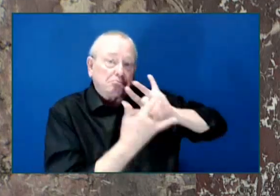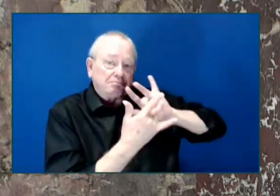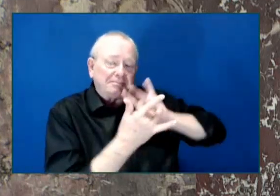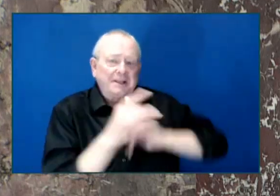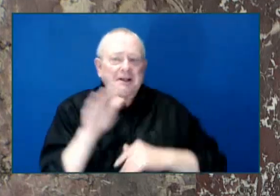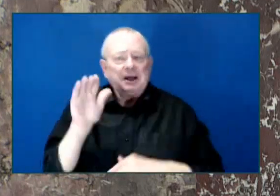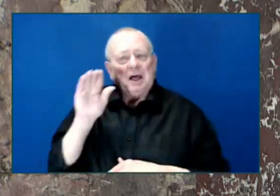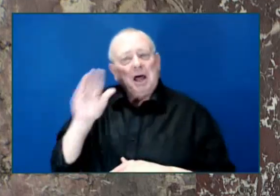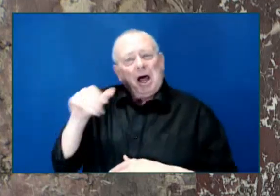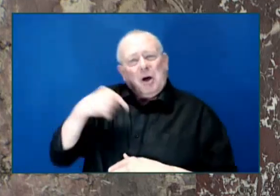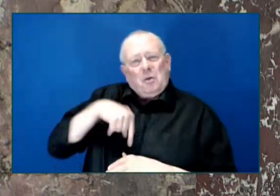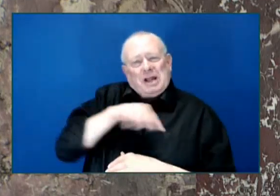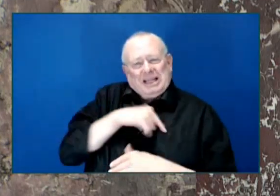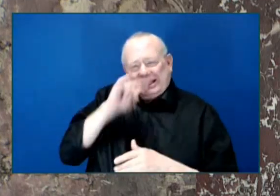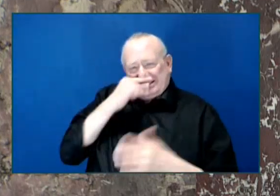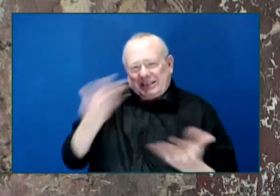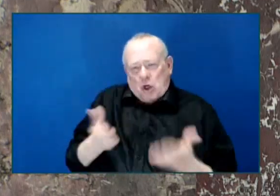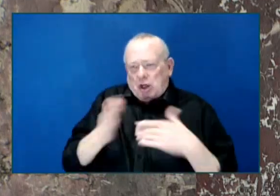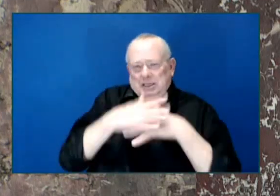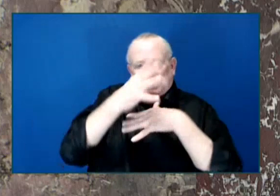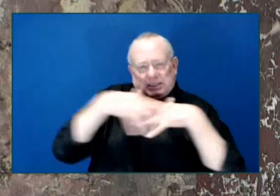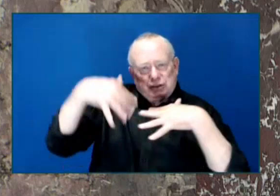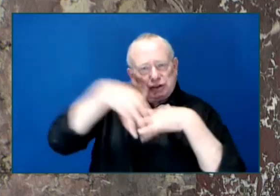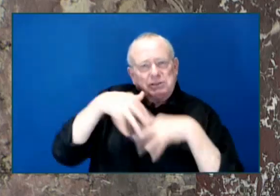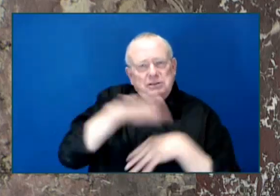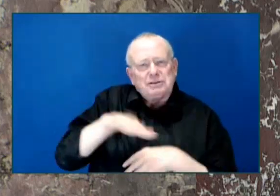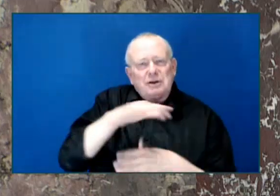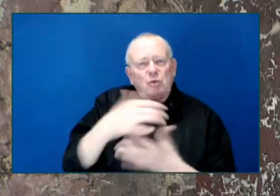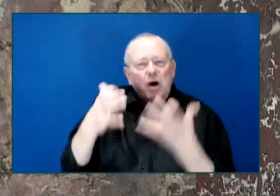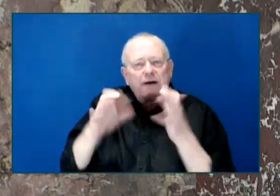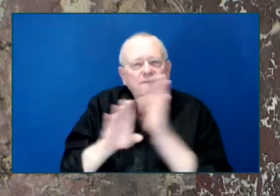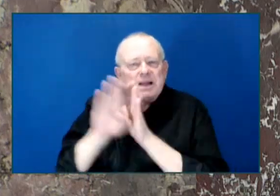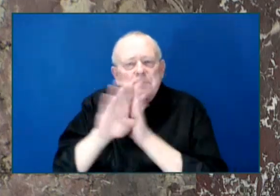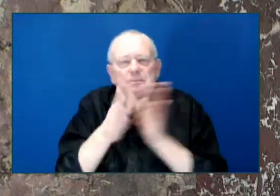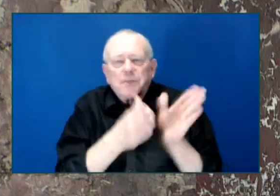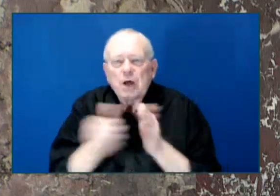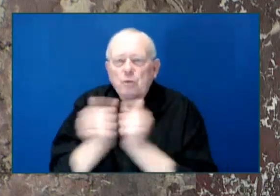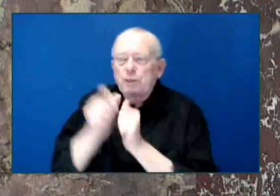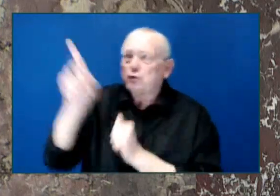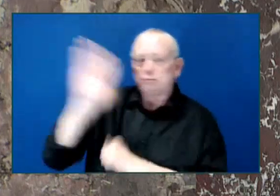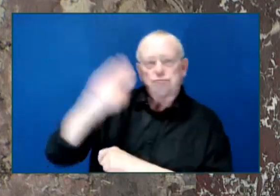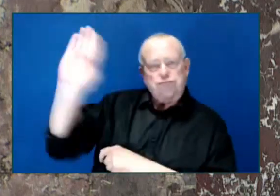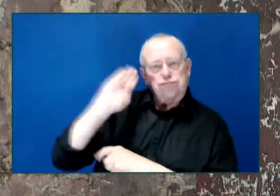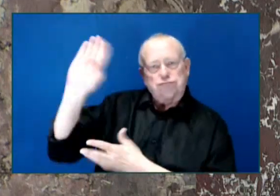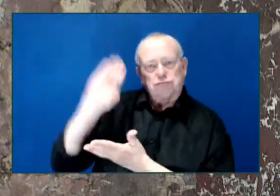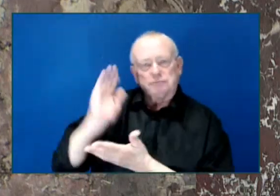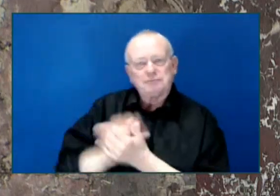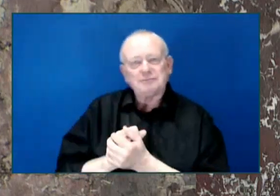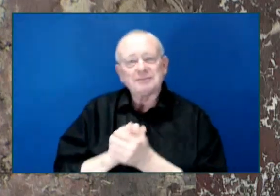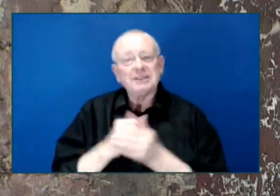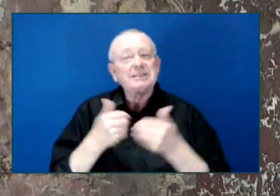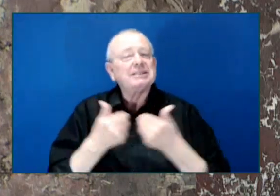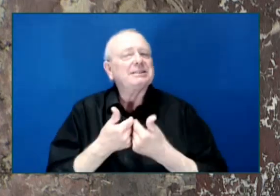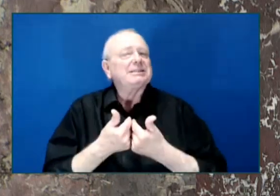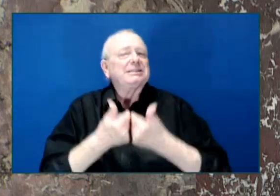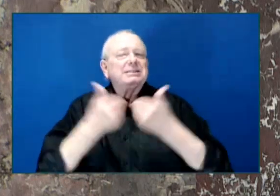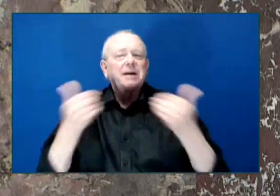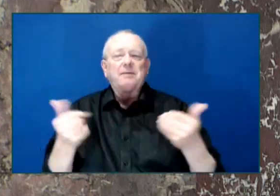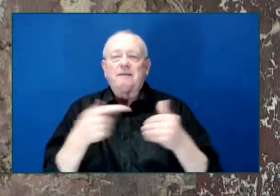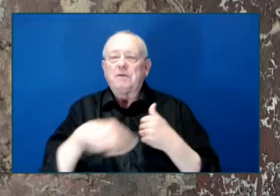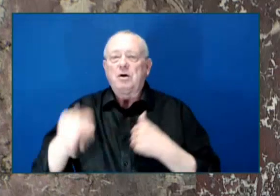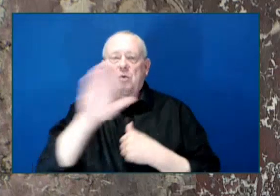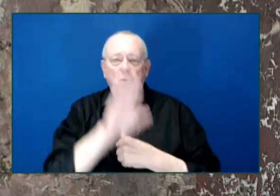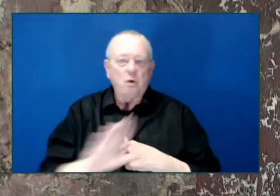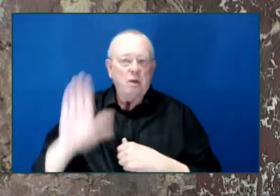have that right to have that discussion with the Minister, and that is a separate process from this broad provincial strategy that we're pursuing. We're working with the First